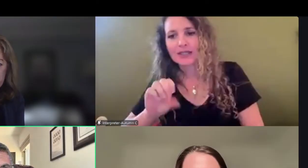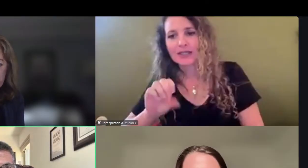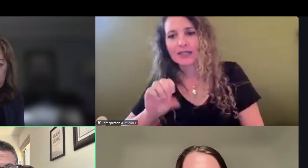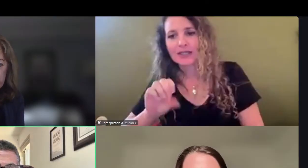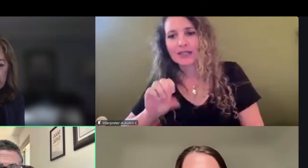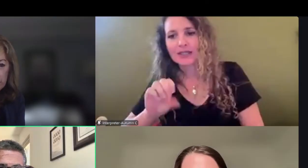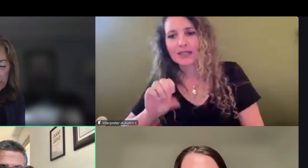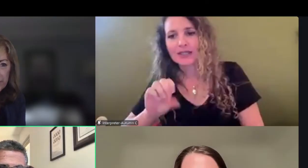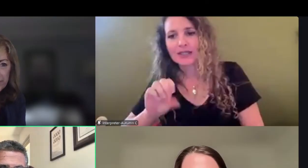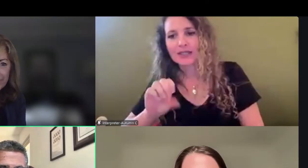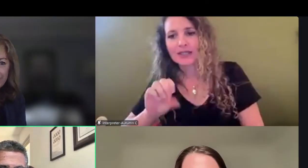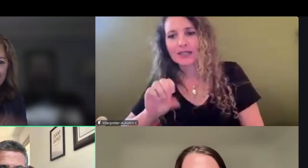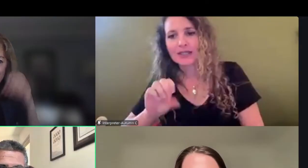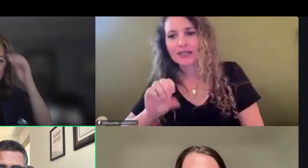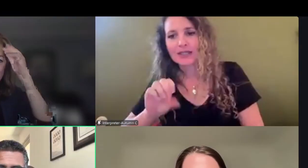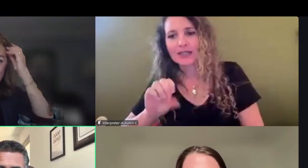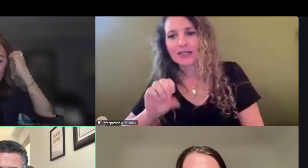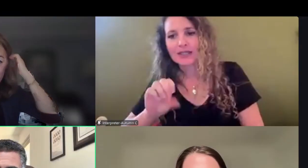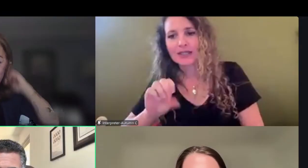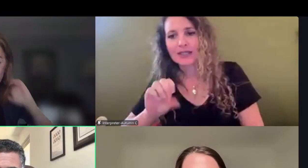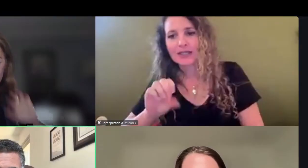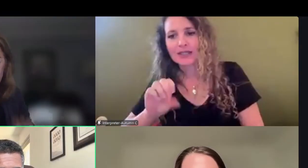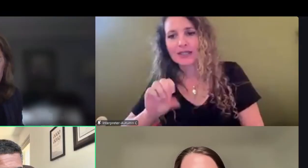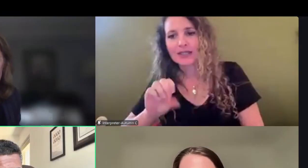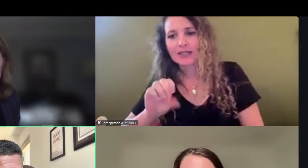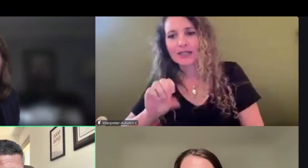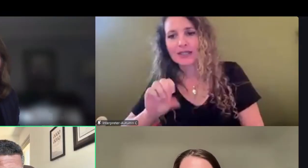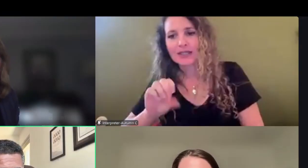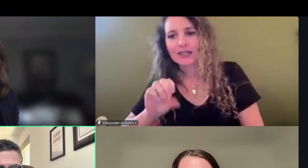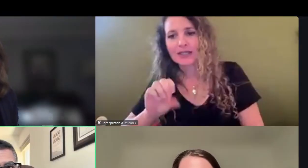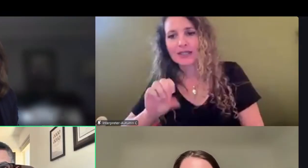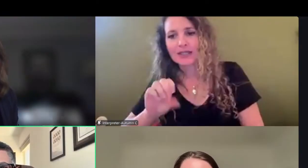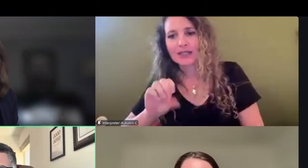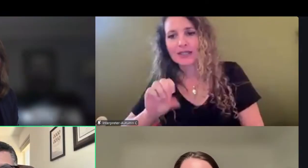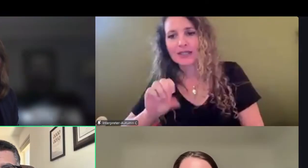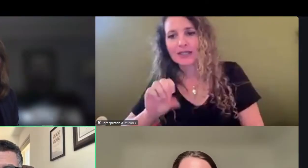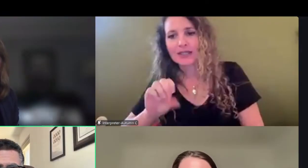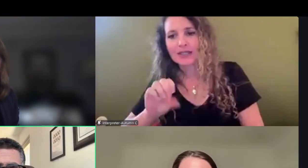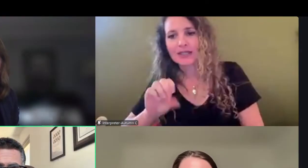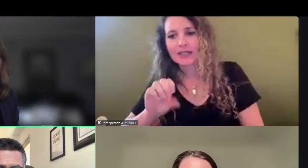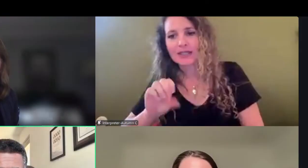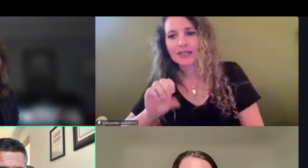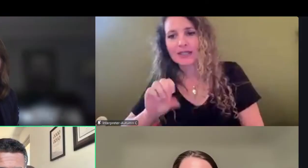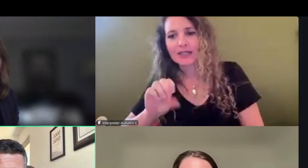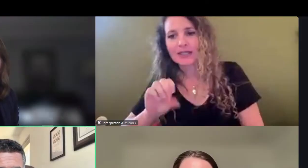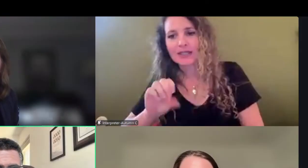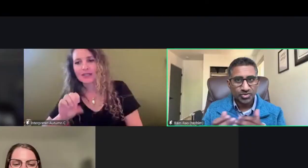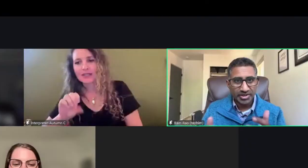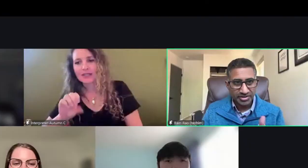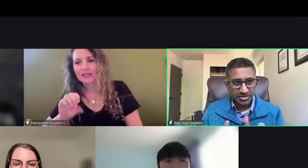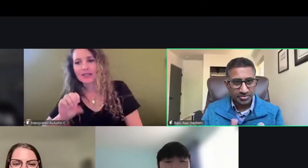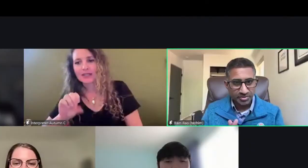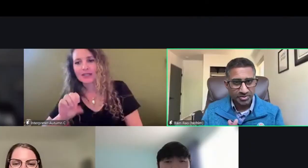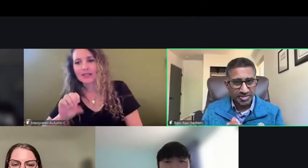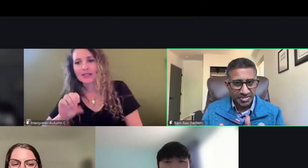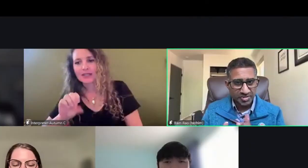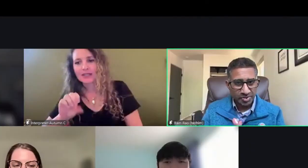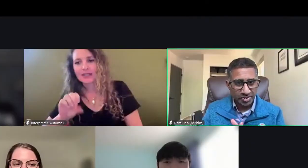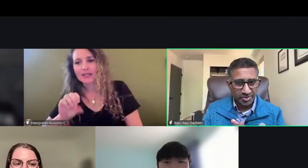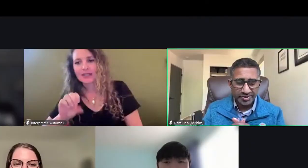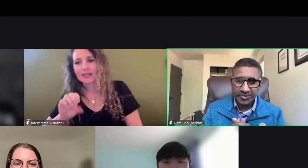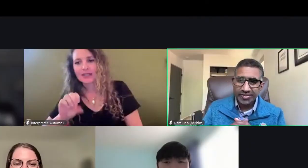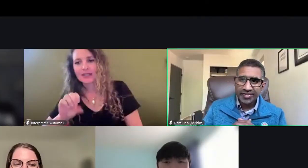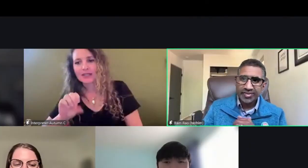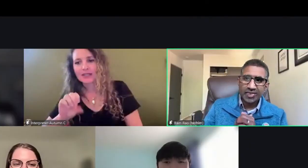something off, and hopefully everyone can kind of answer this question, because the common theme was mentorship and creating this community and